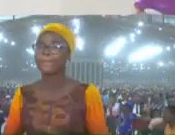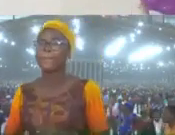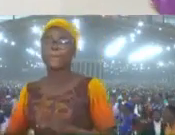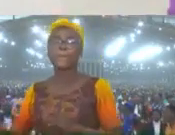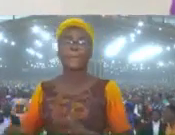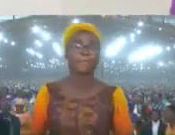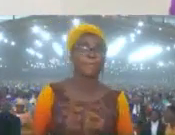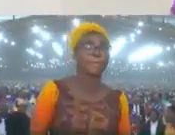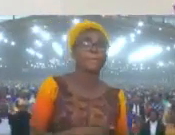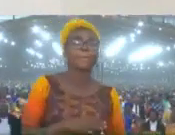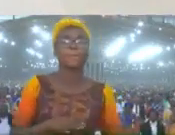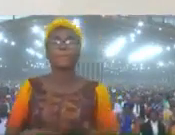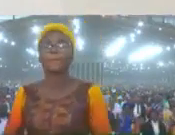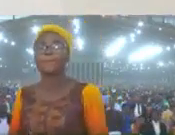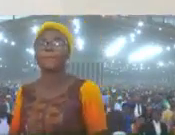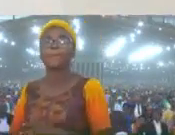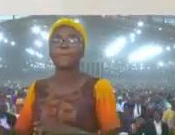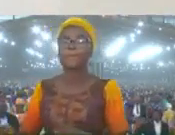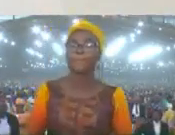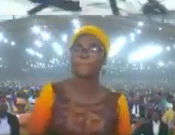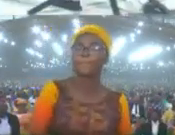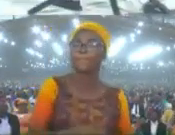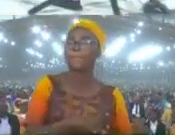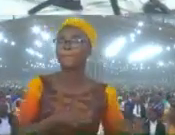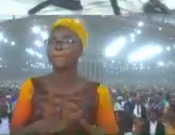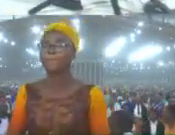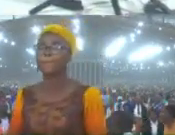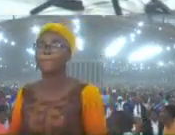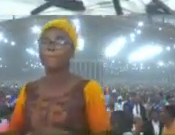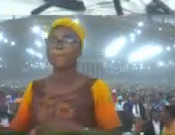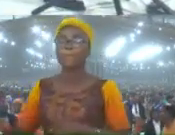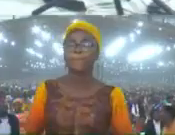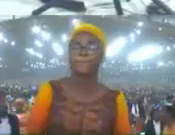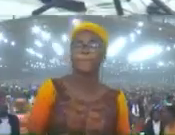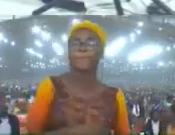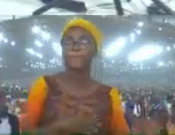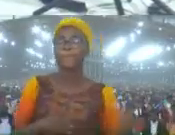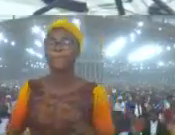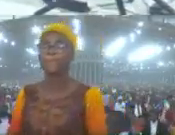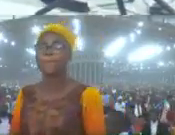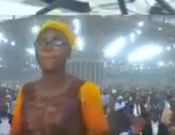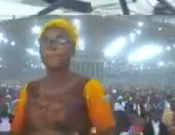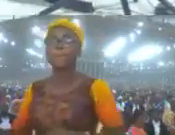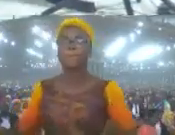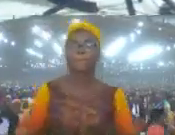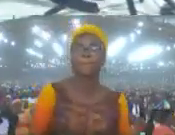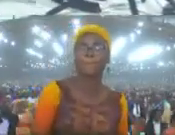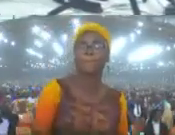good job.